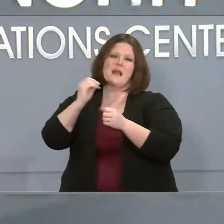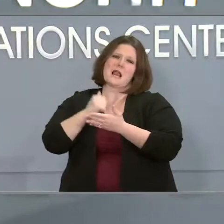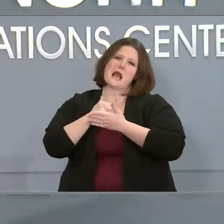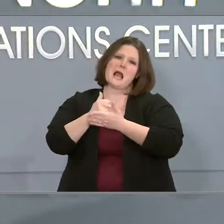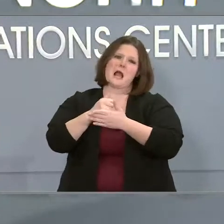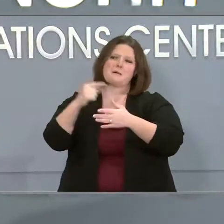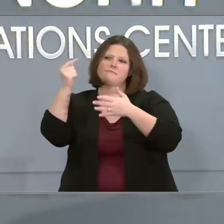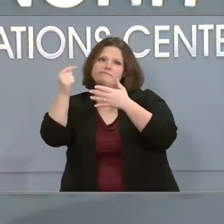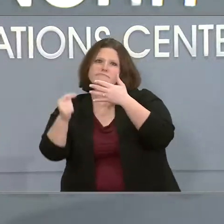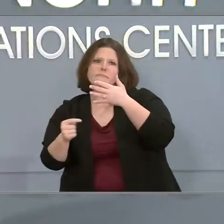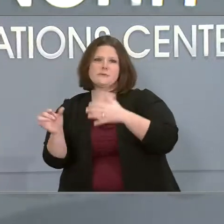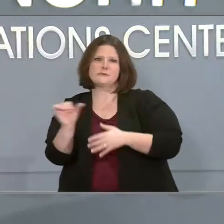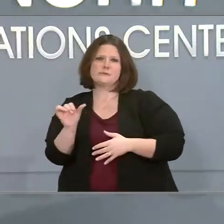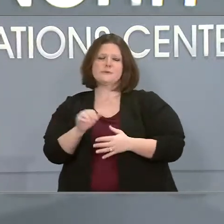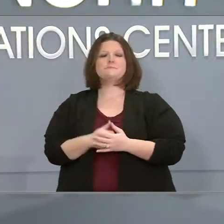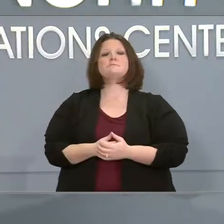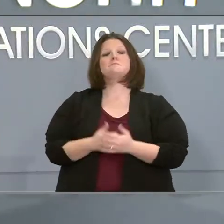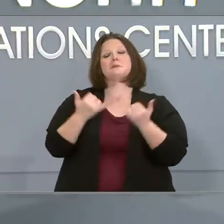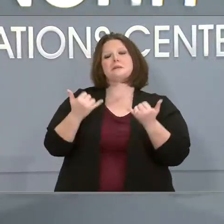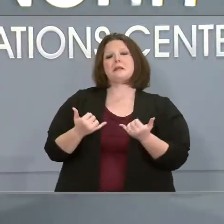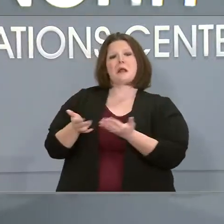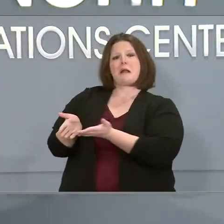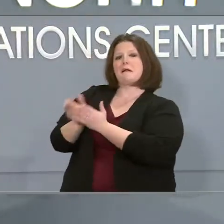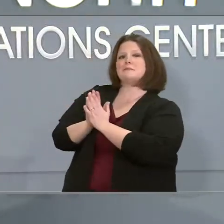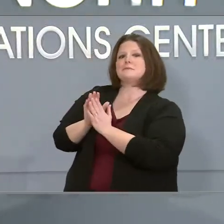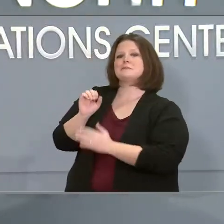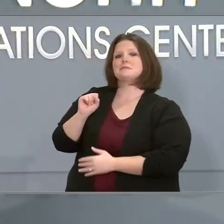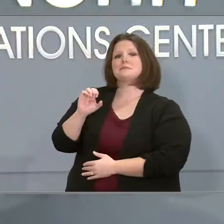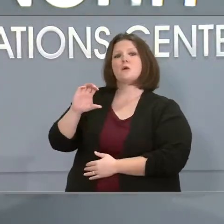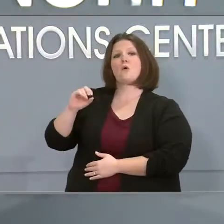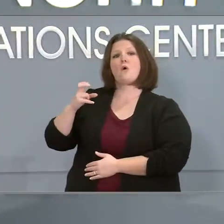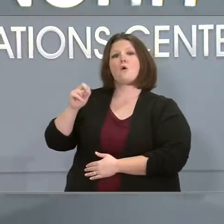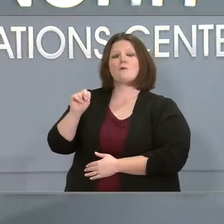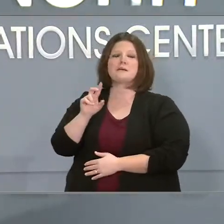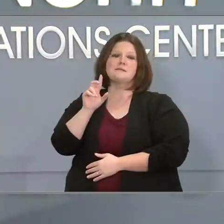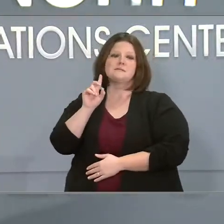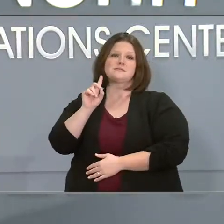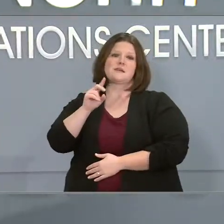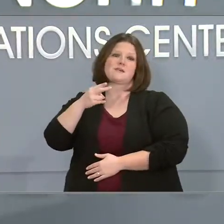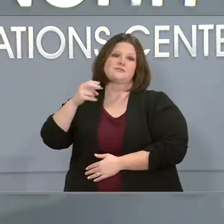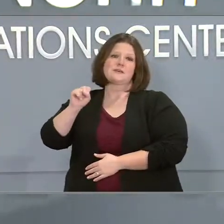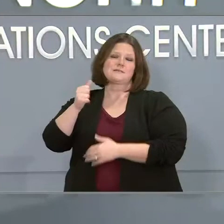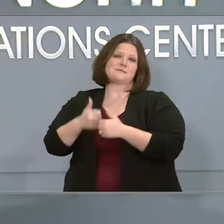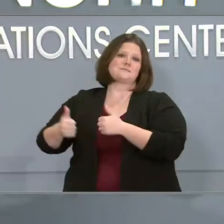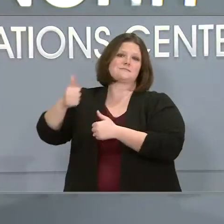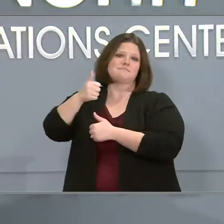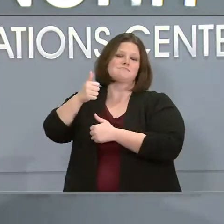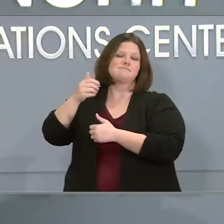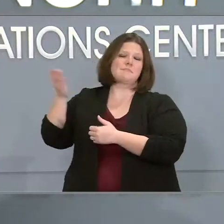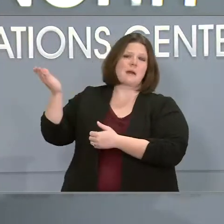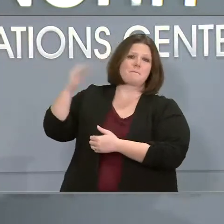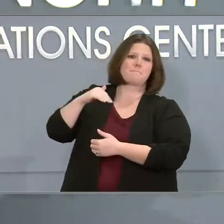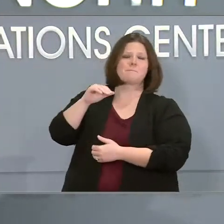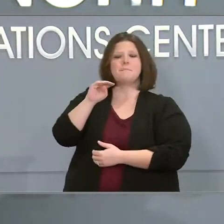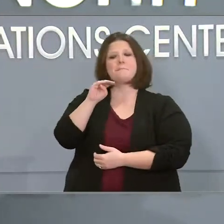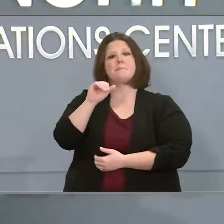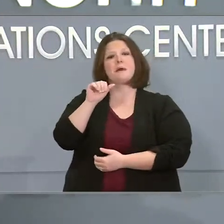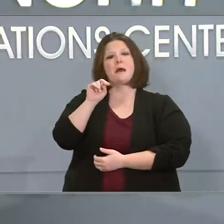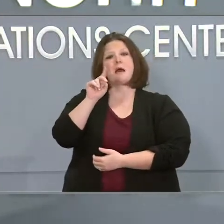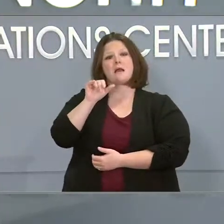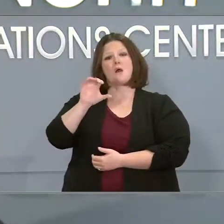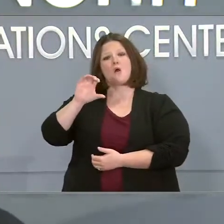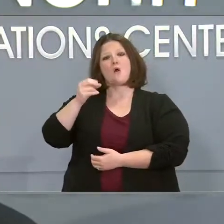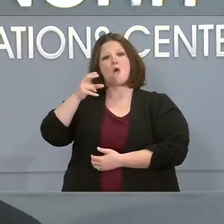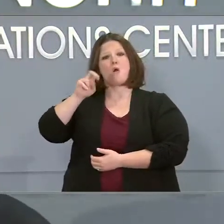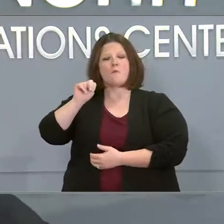Dr. Mandy Cohen, the Secretary of the Department of Health and Human Services, to provide an update on our state's COVID-19